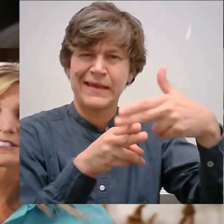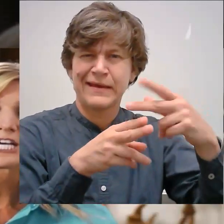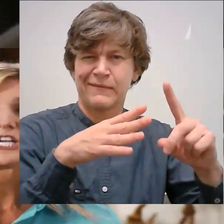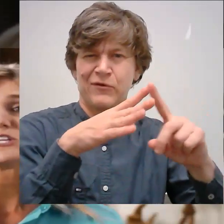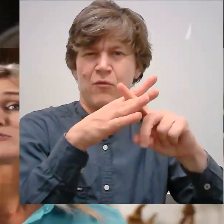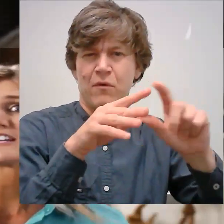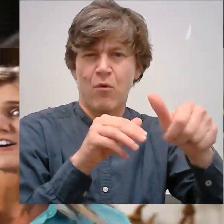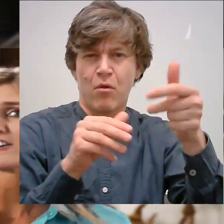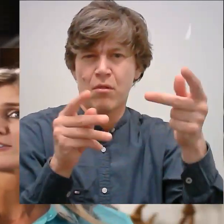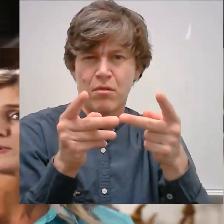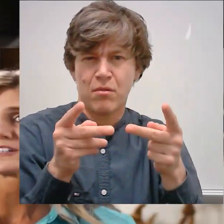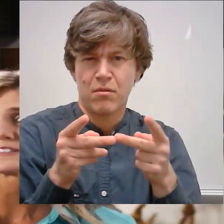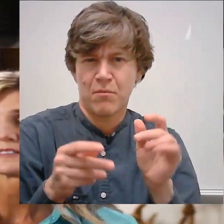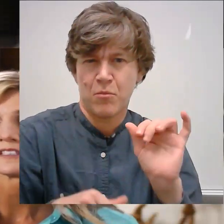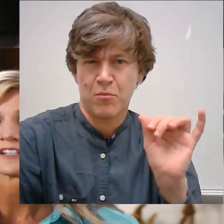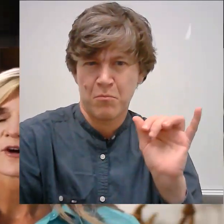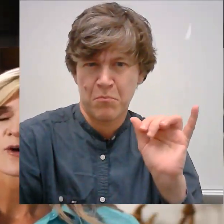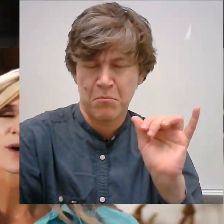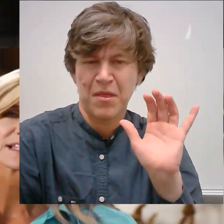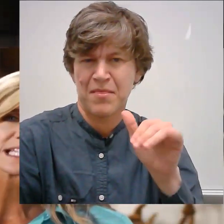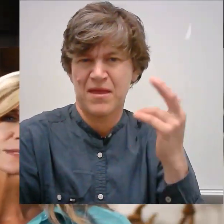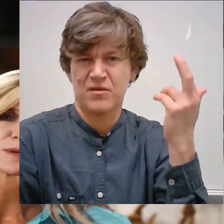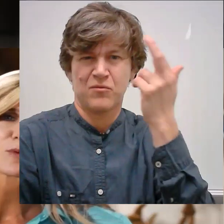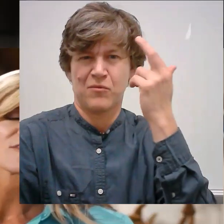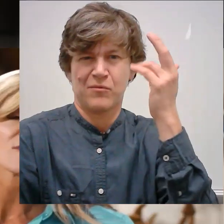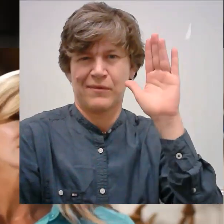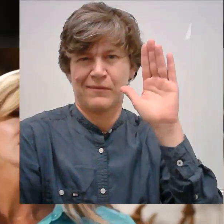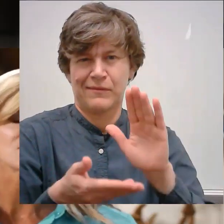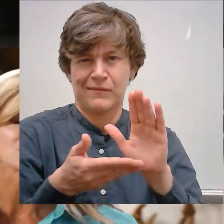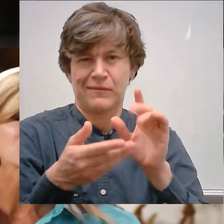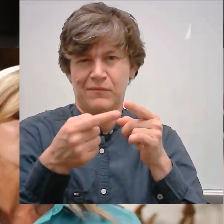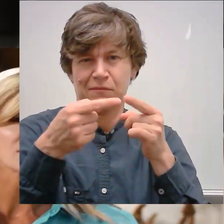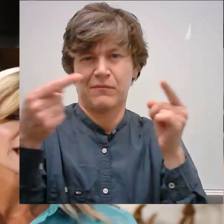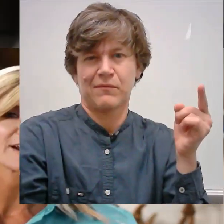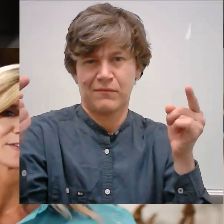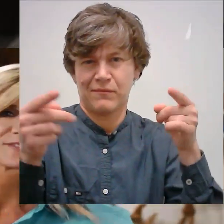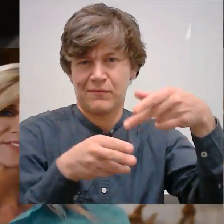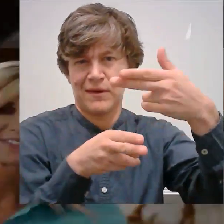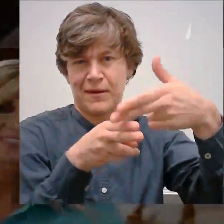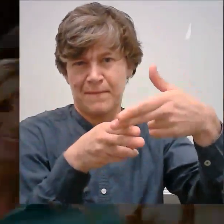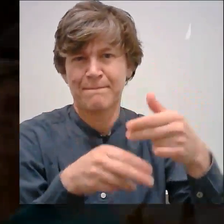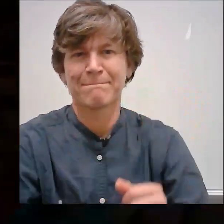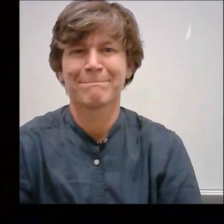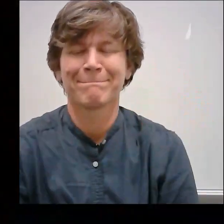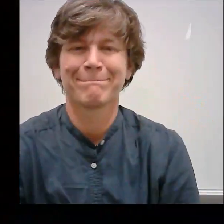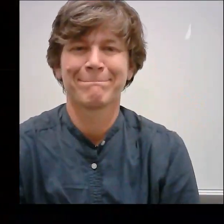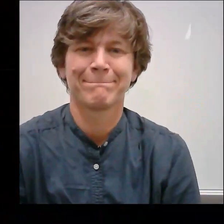concert, you can conquer the world, or at least be a more effective visual communicator.